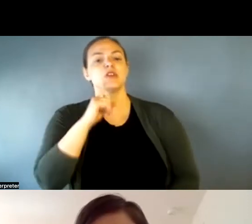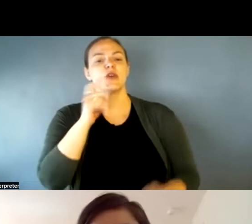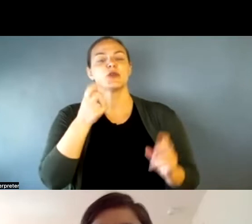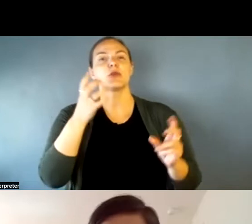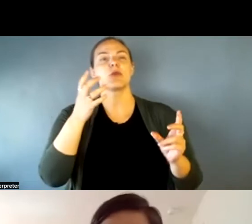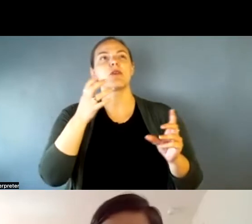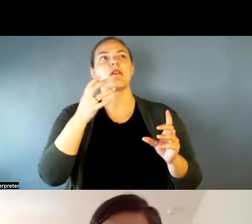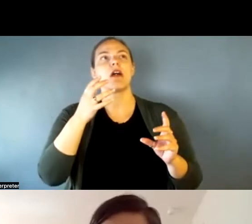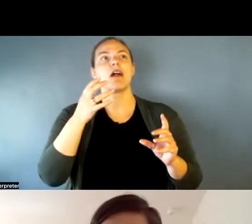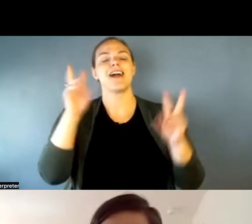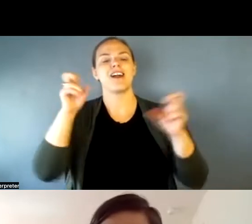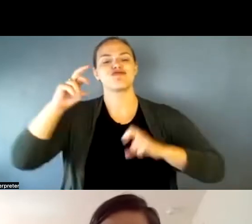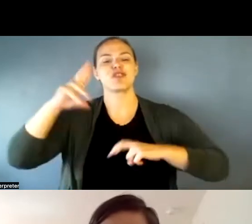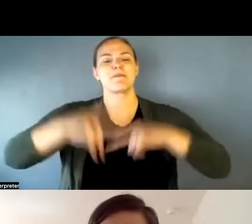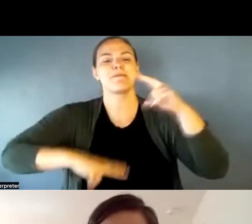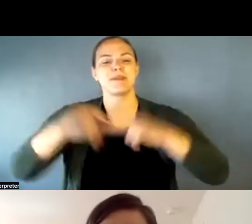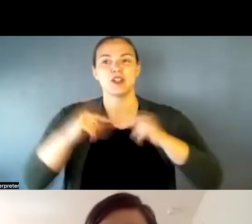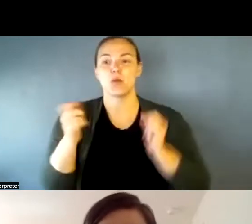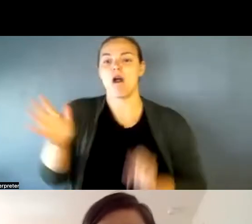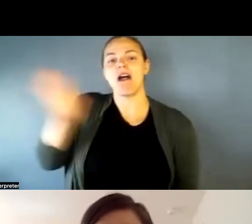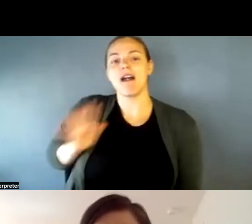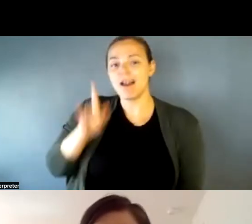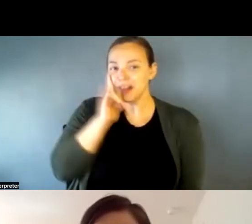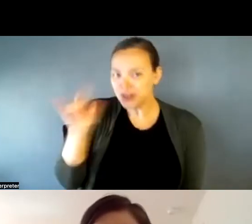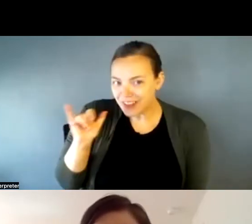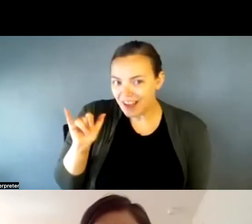of reconstruction then. Okay. Yeah. I think